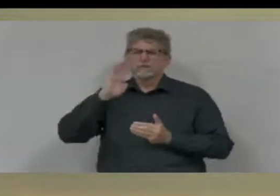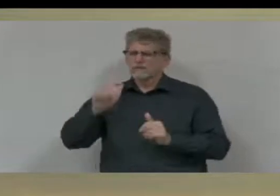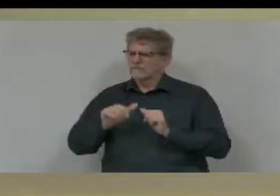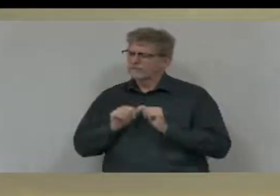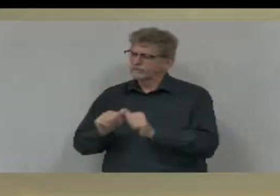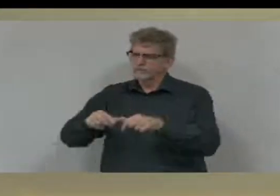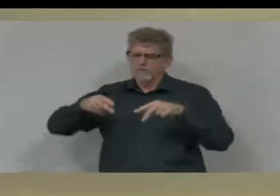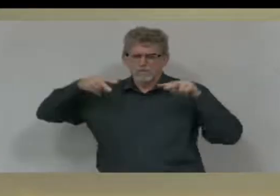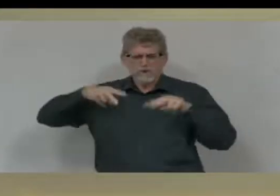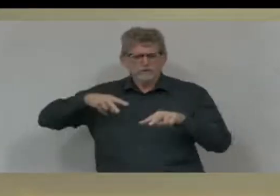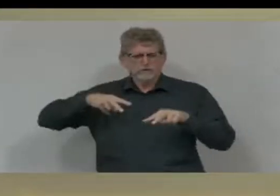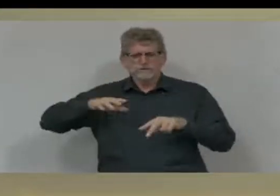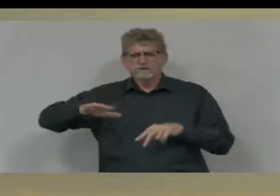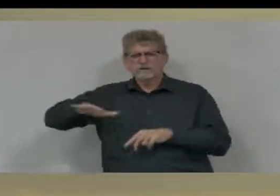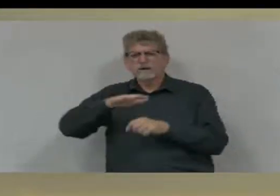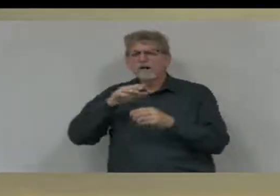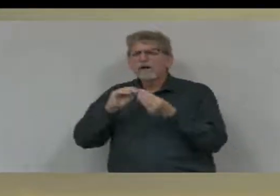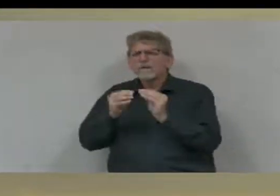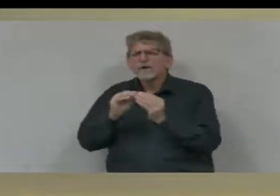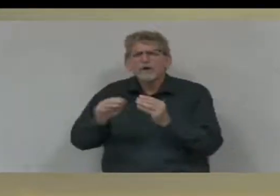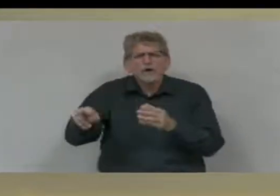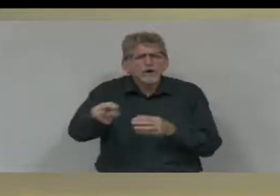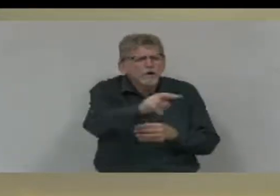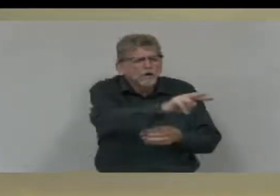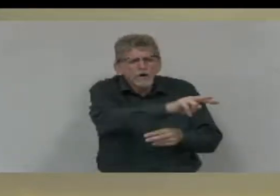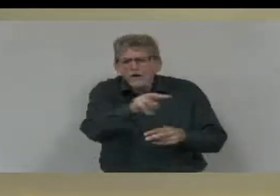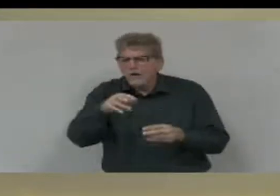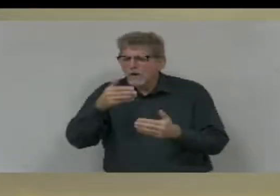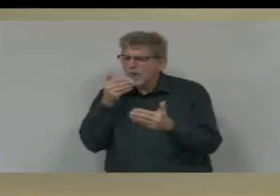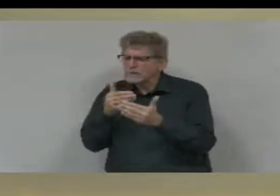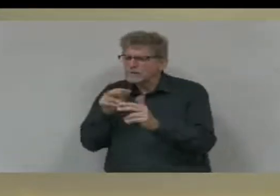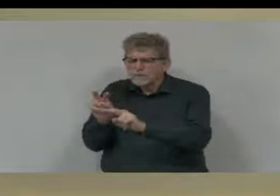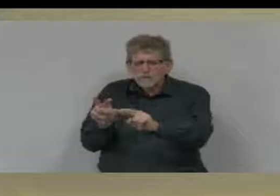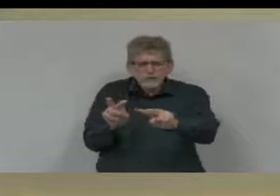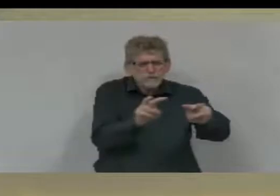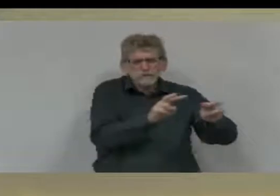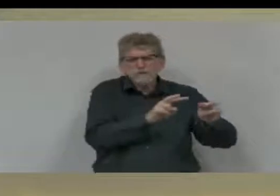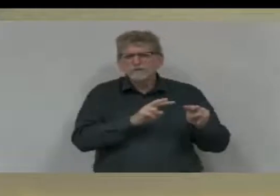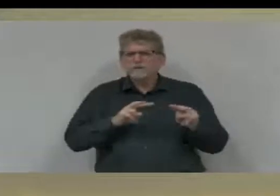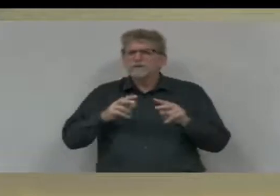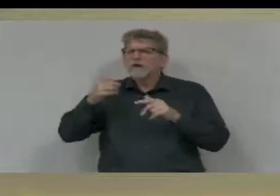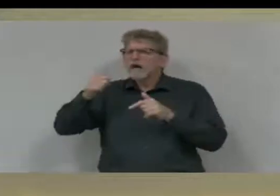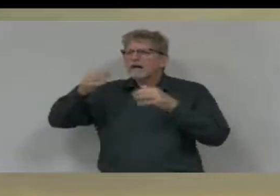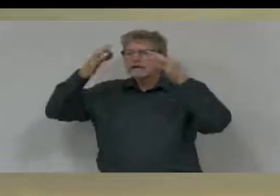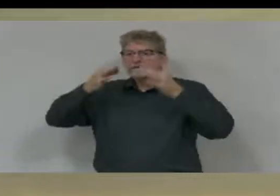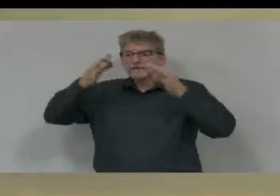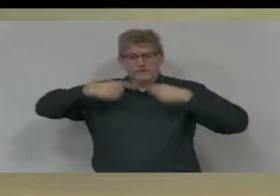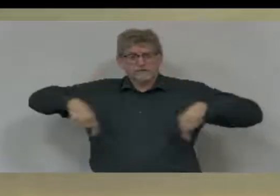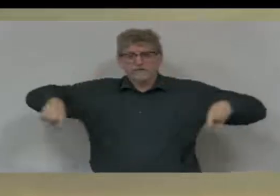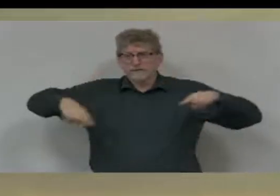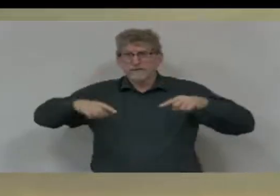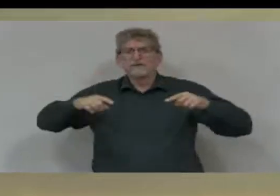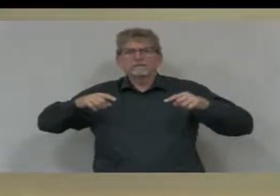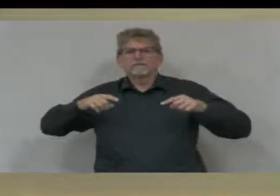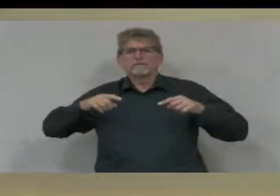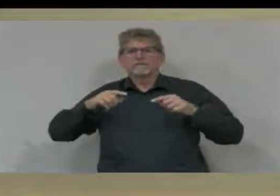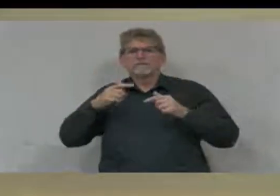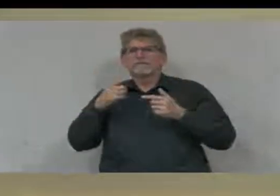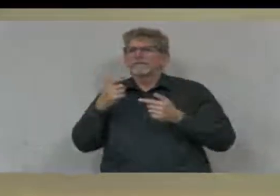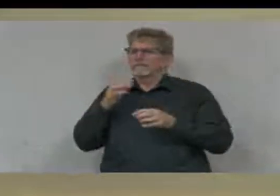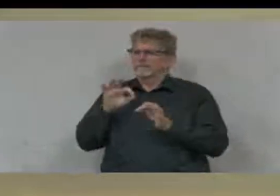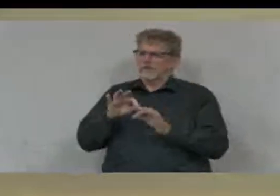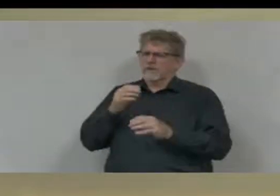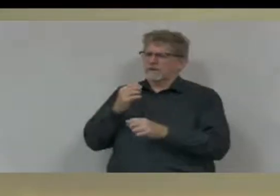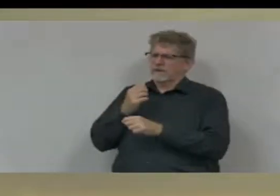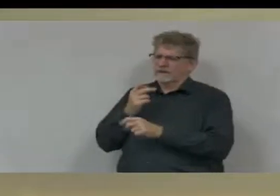data closely and making whatever decisions need to be made to keep everyone here safe. Okay. And then I guess my last question for